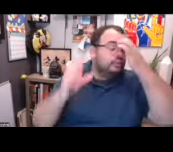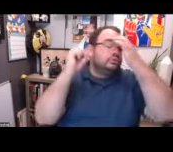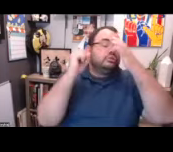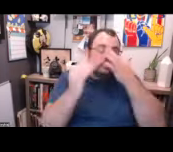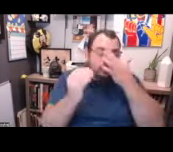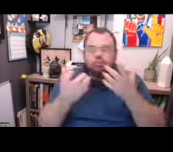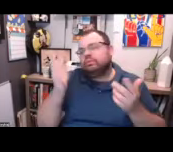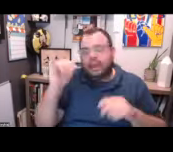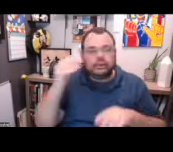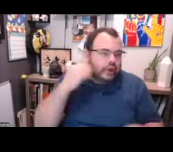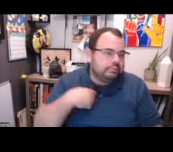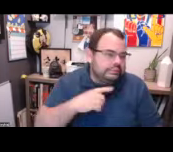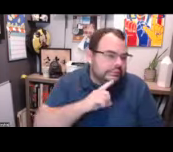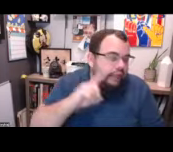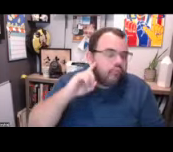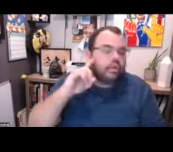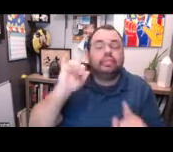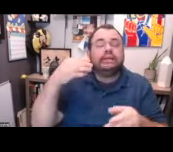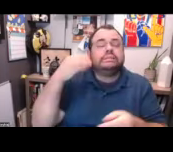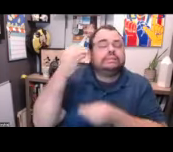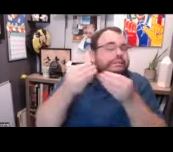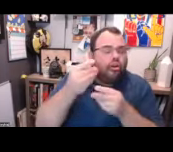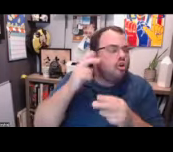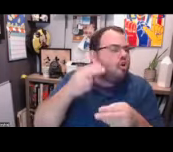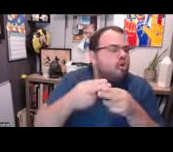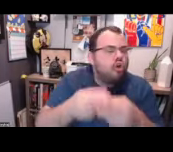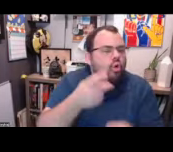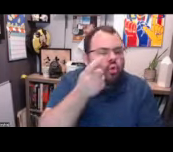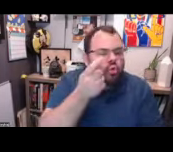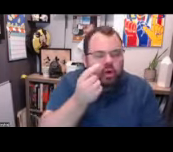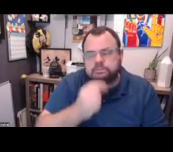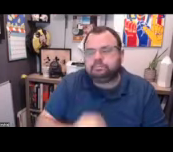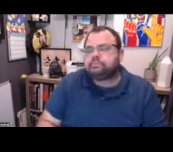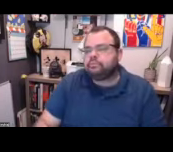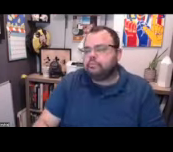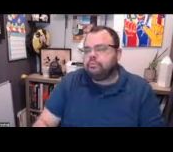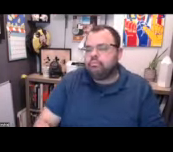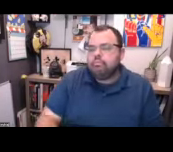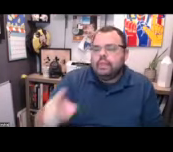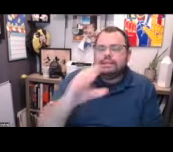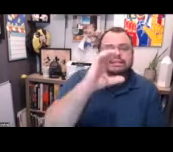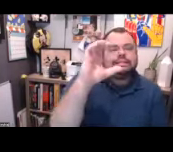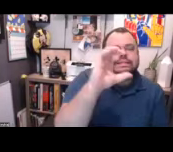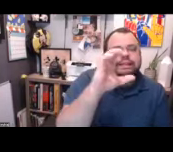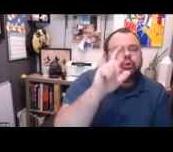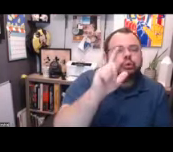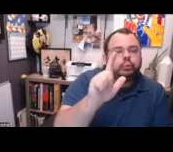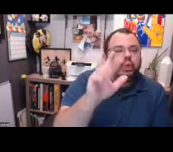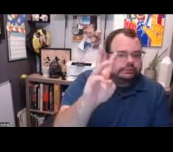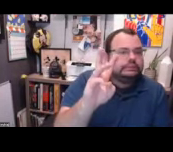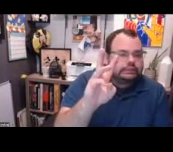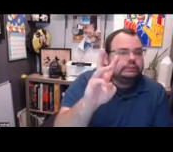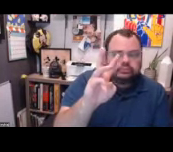happens. So no one to blame in that sense. So